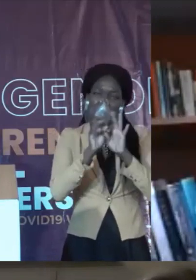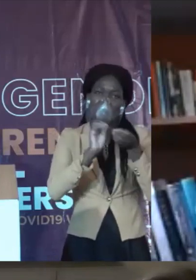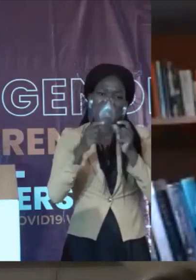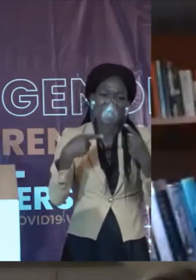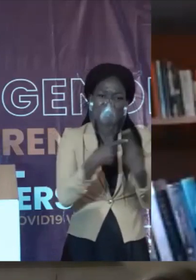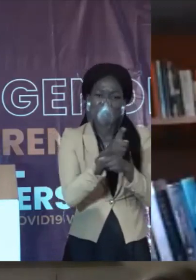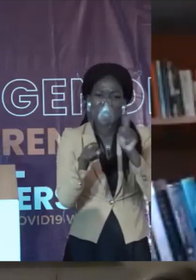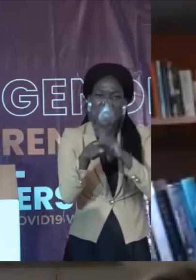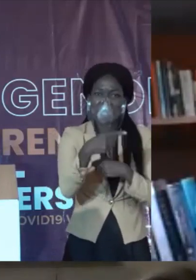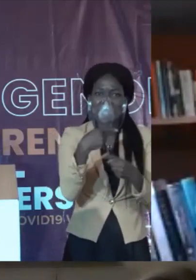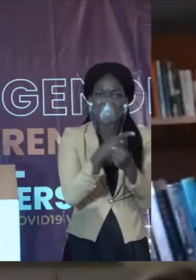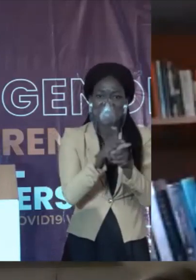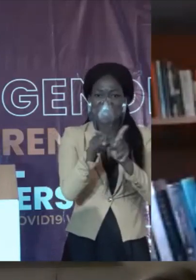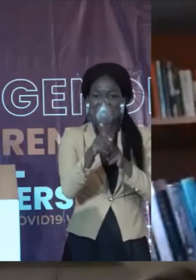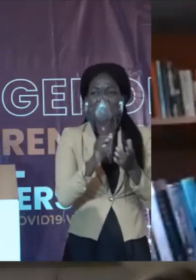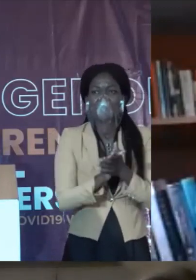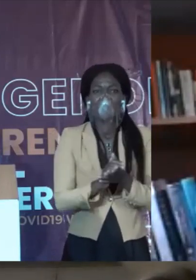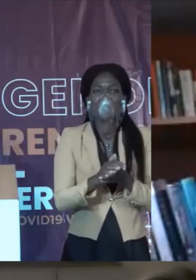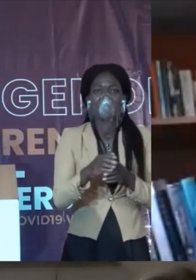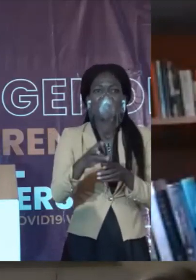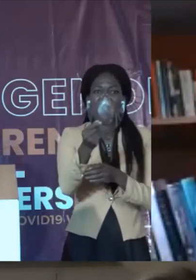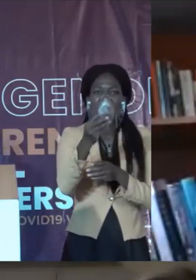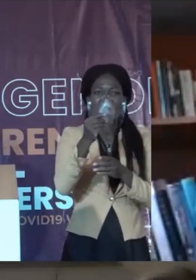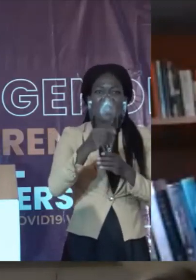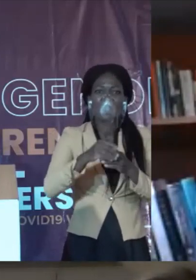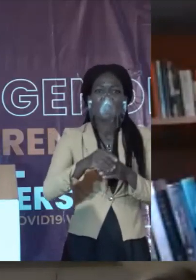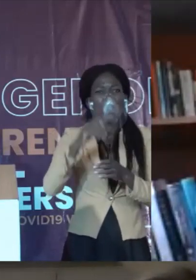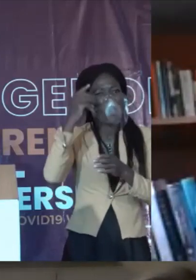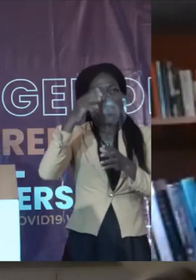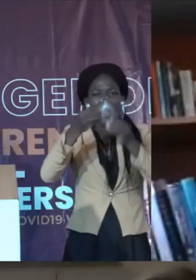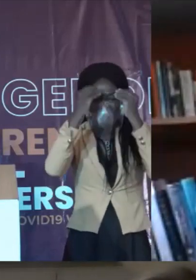and education. Let me come to education very fundamentally.